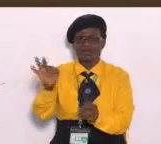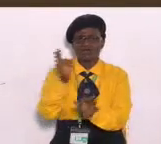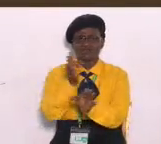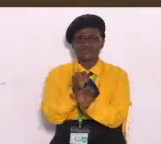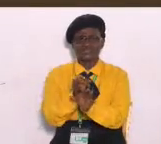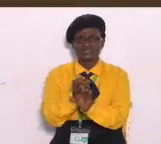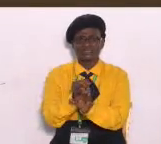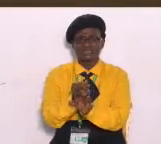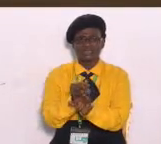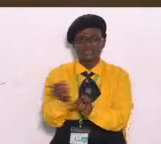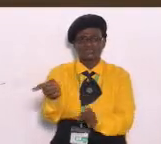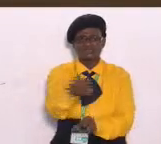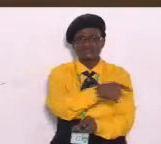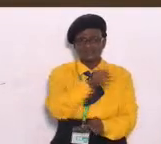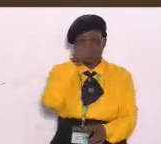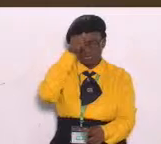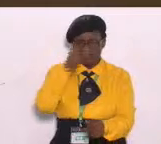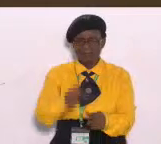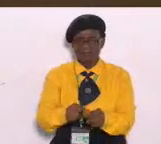You remember the story?